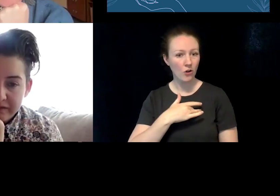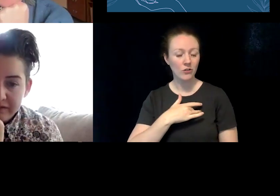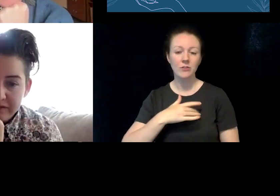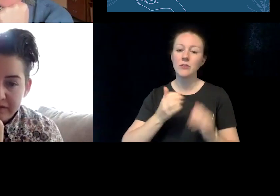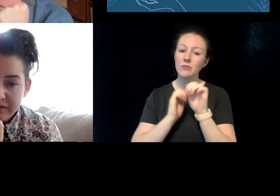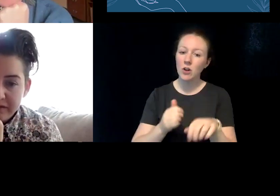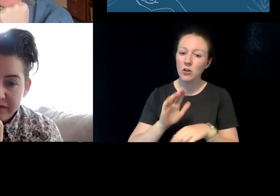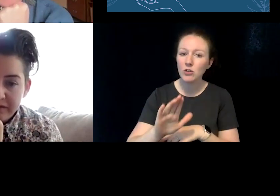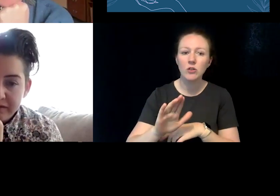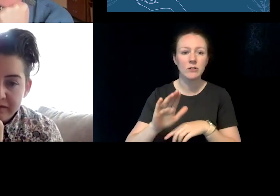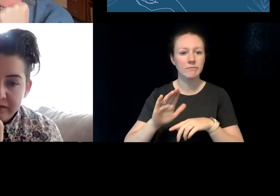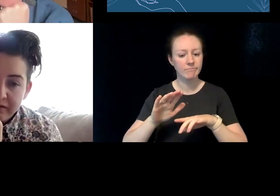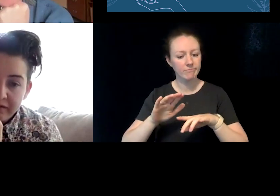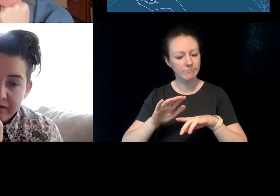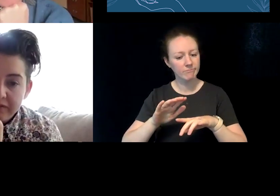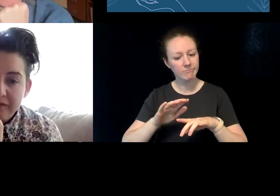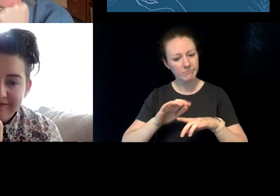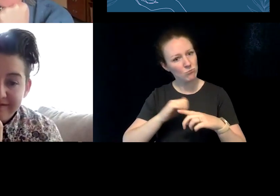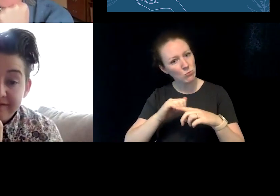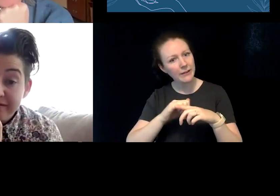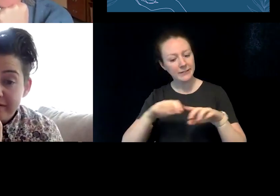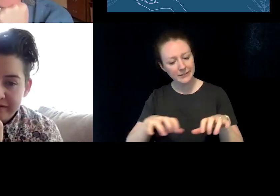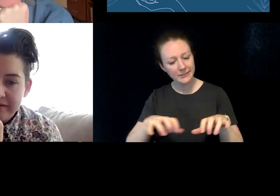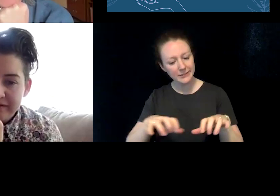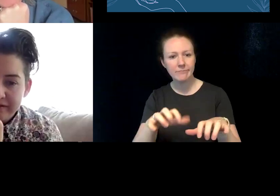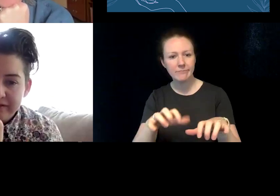practices. Yeah, you know,